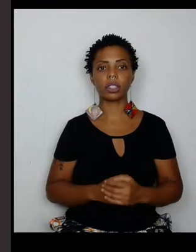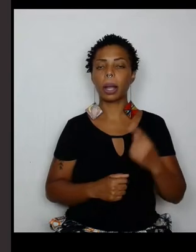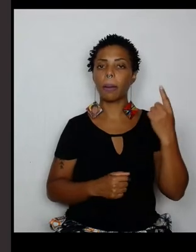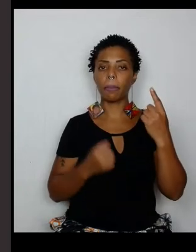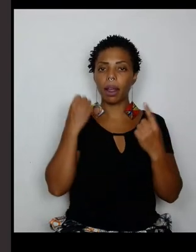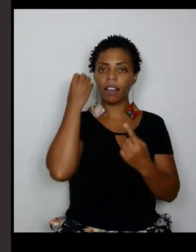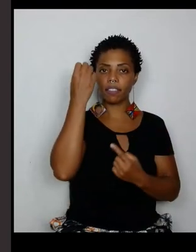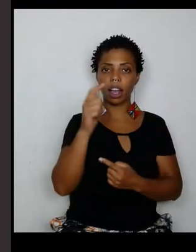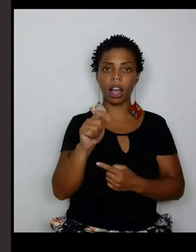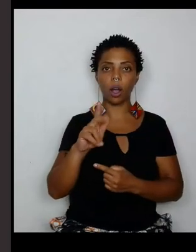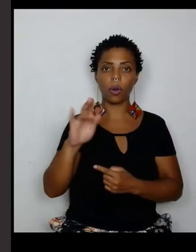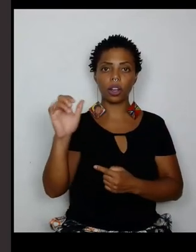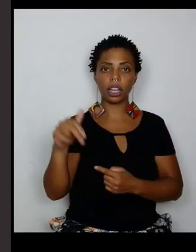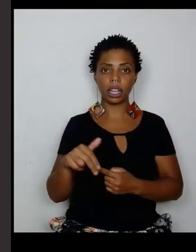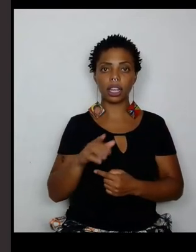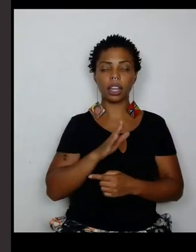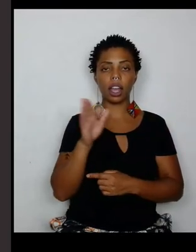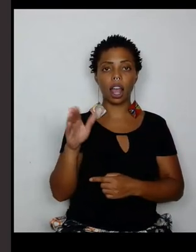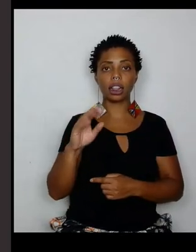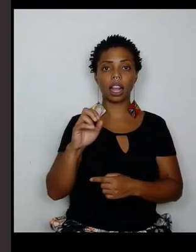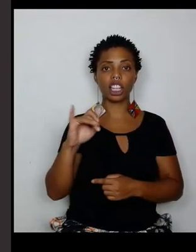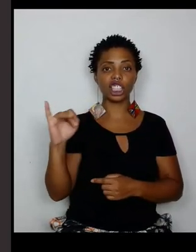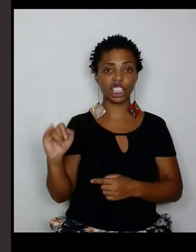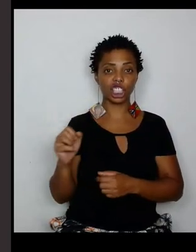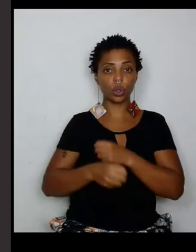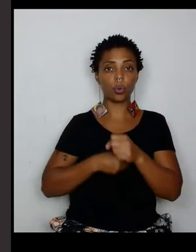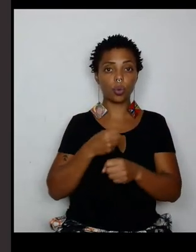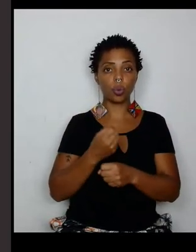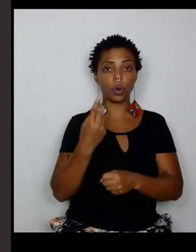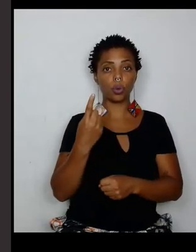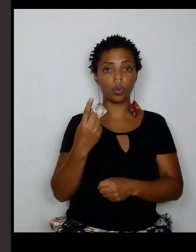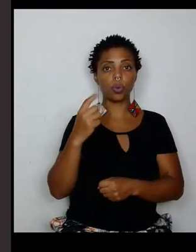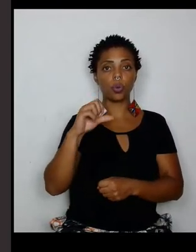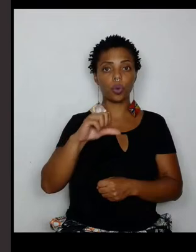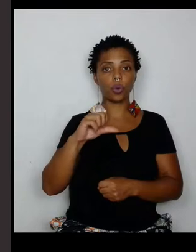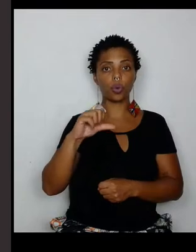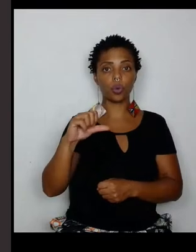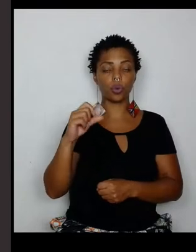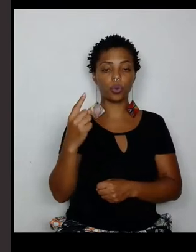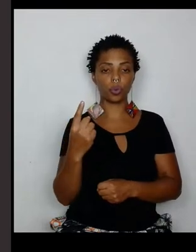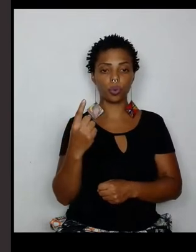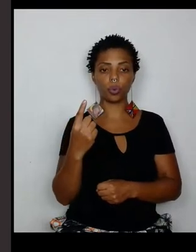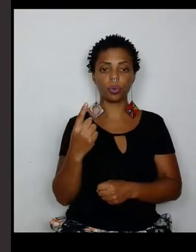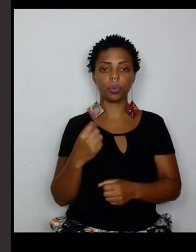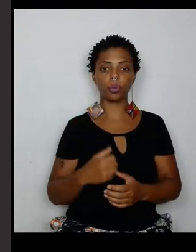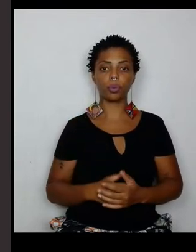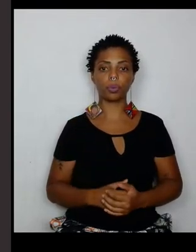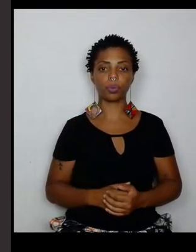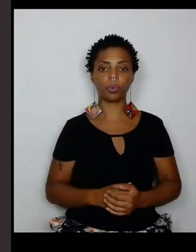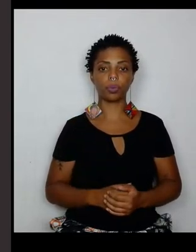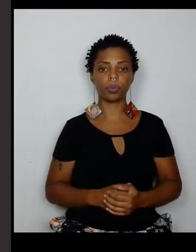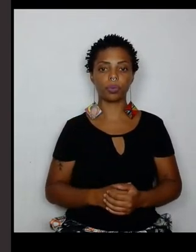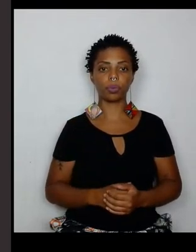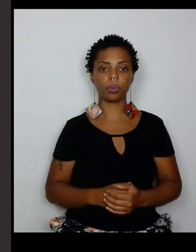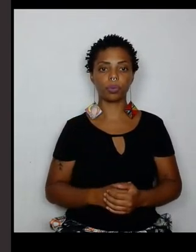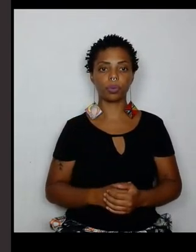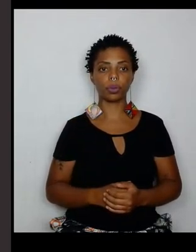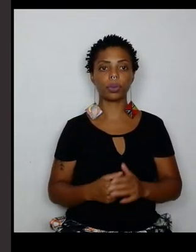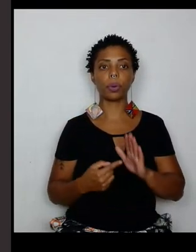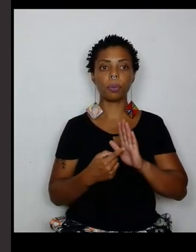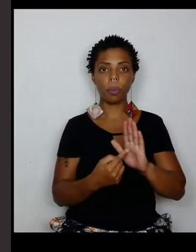in iwa in the marquesas islands in 1903 a rebel and reprobate he challenged almost every aspect of colonial